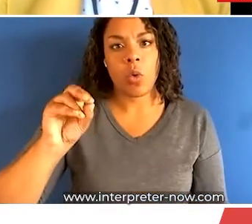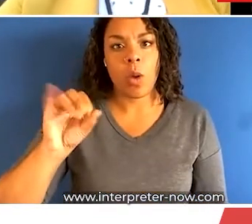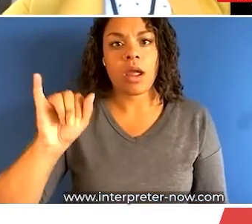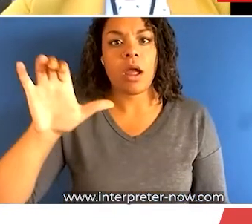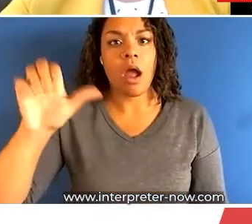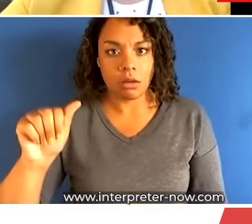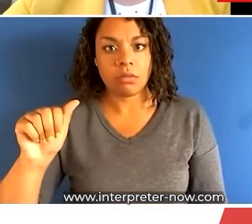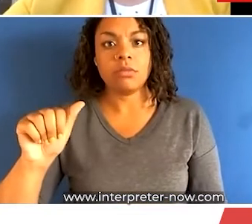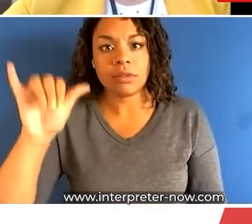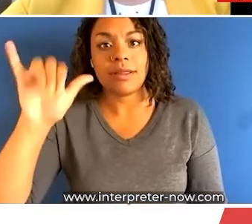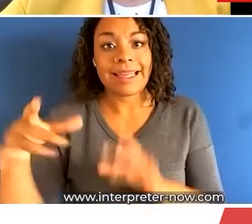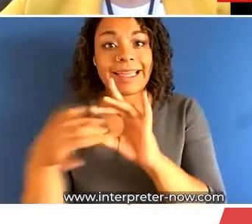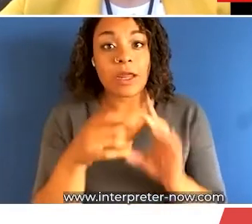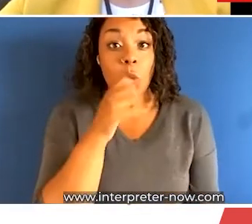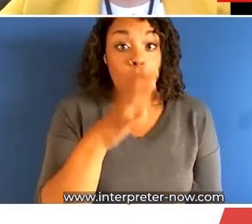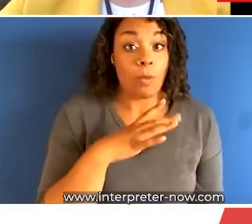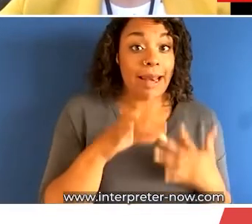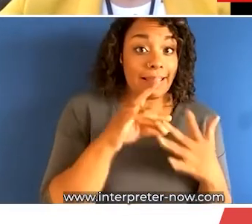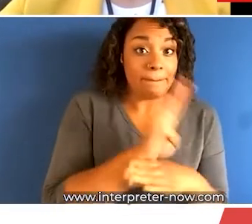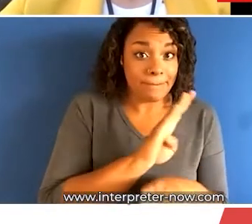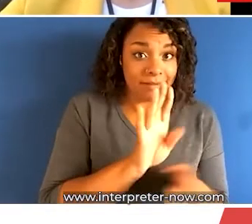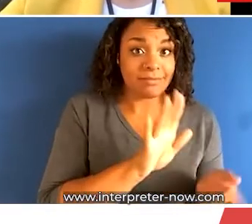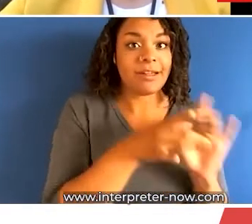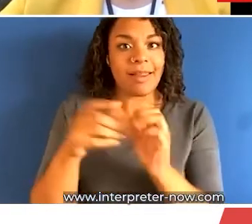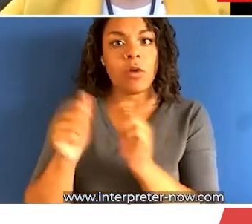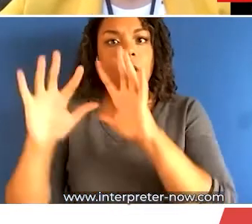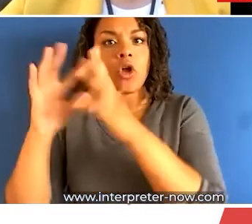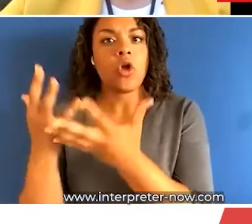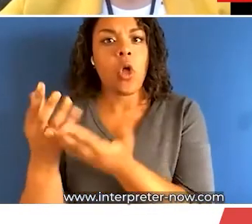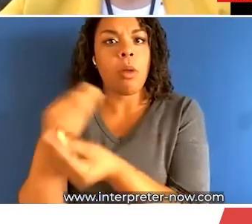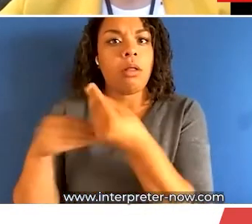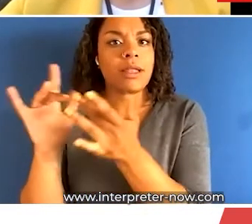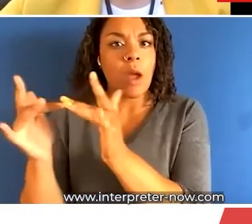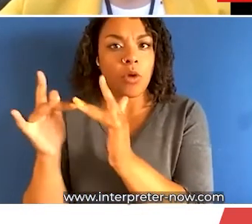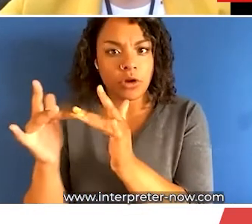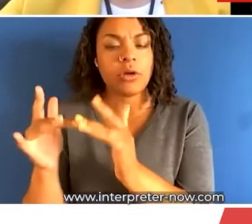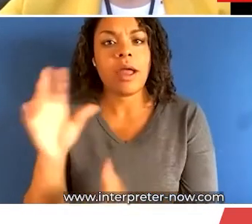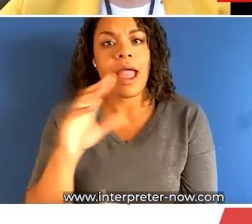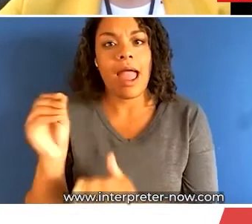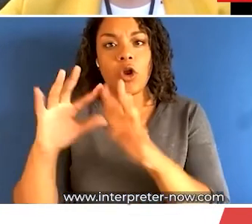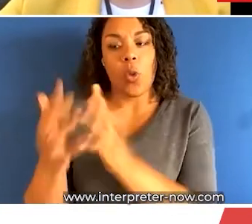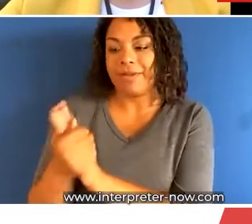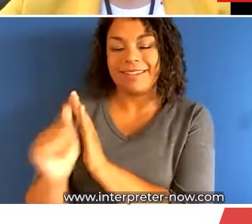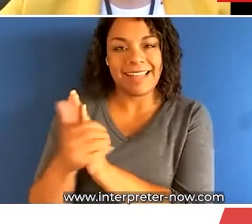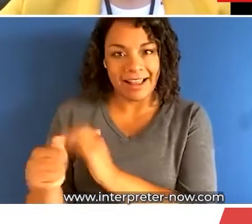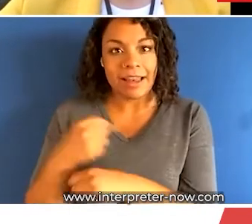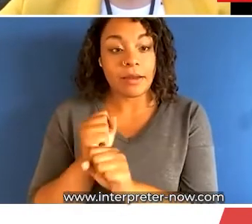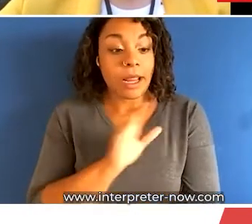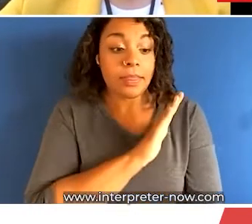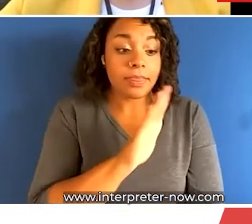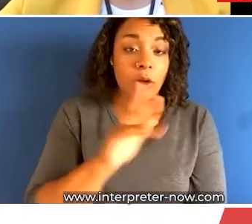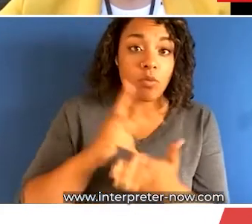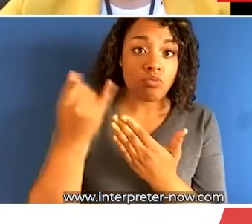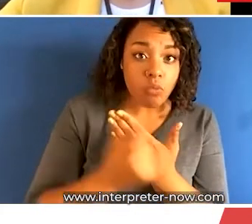actually connects women-led businesses with global networks and global talent to make their projects